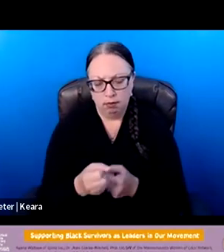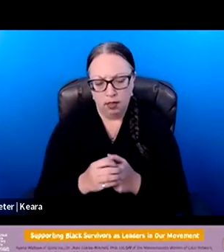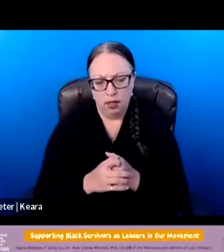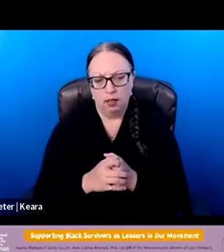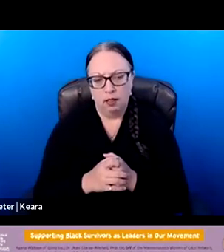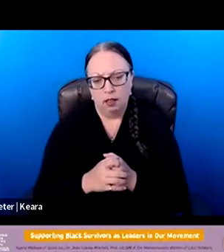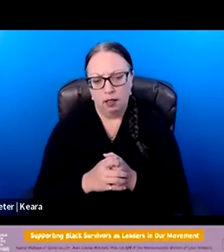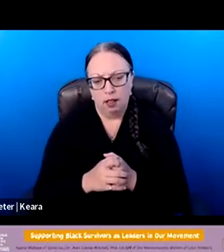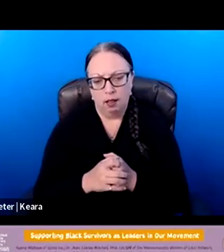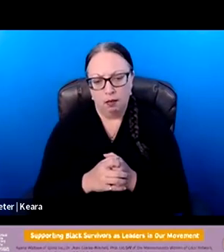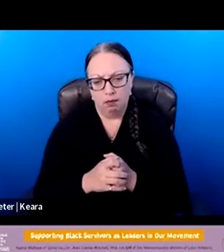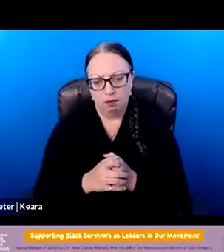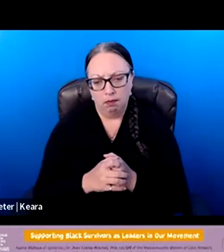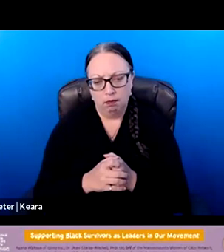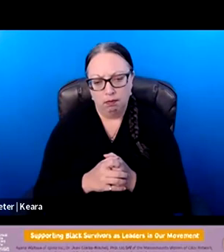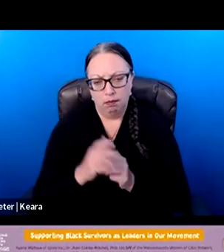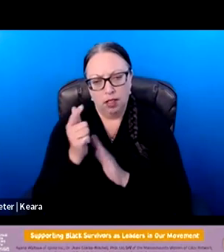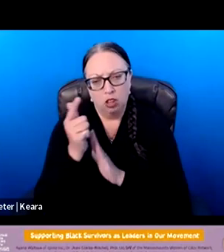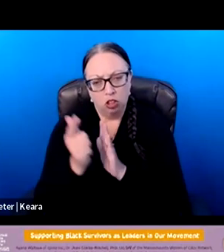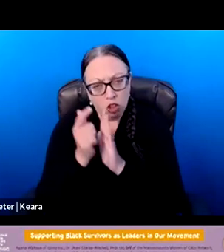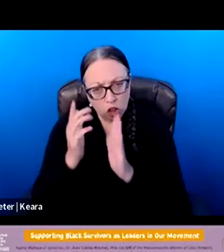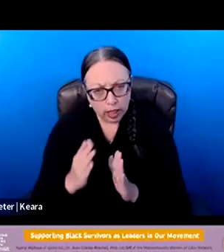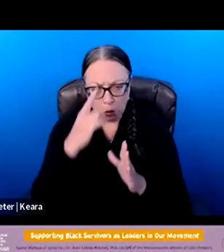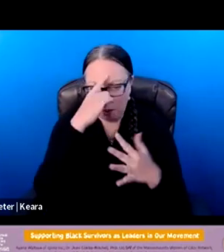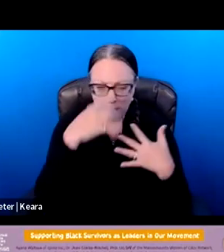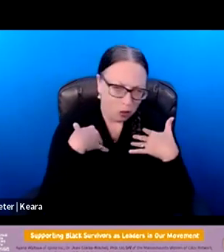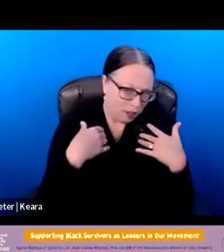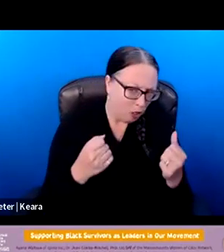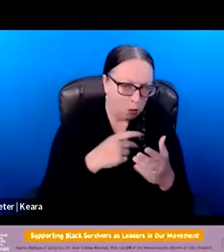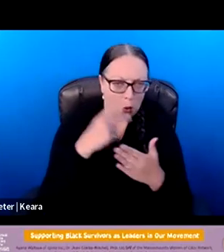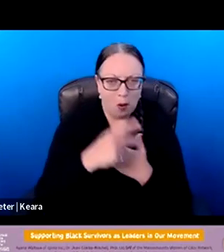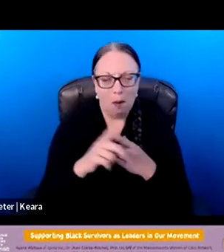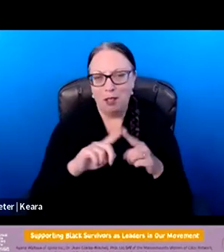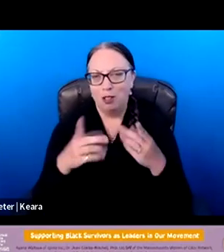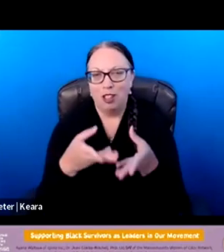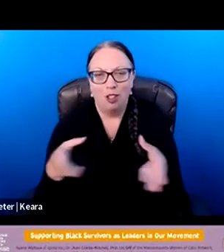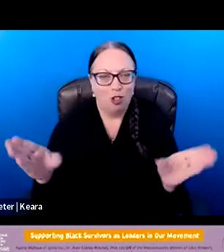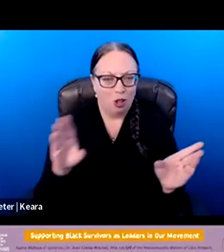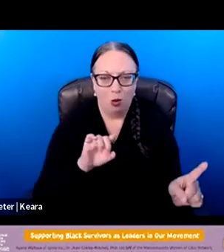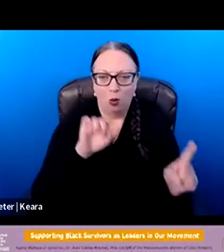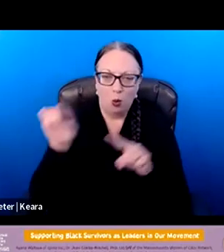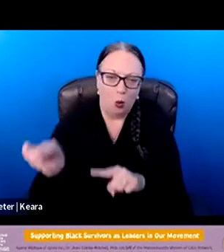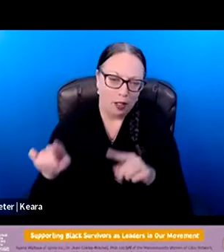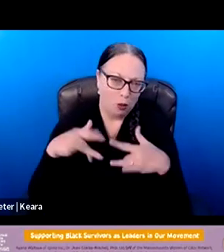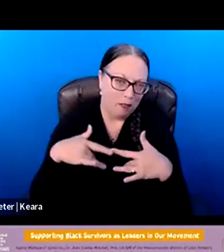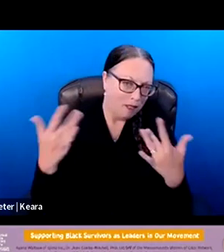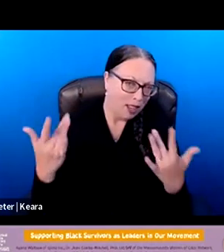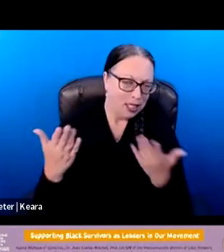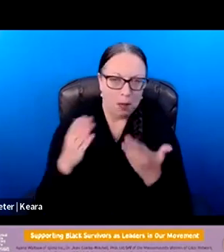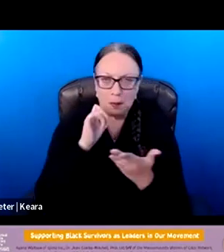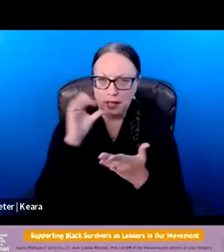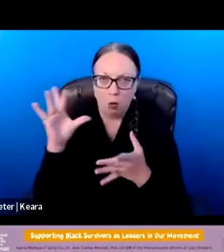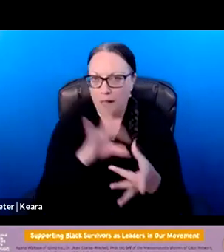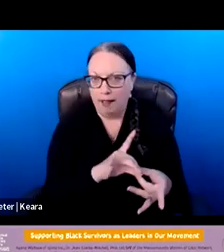Not just as an attorney, but we also starting a mental health program, but just in general as an organization, and really doing community events that aren't related to legal stuff, but it's